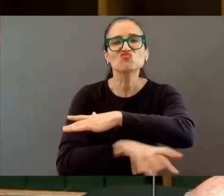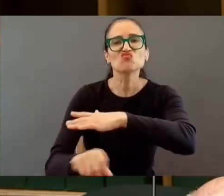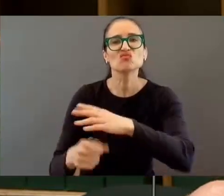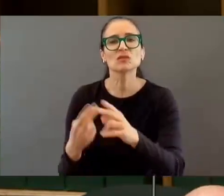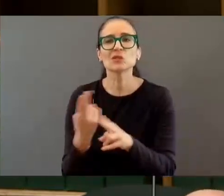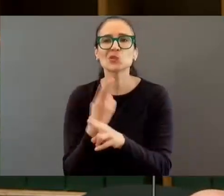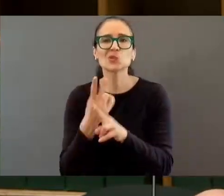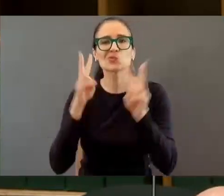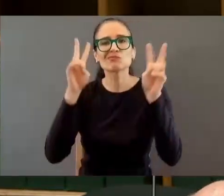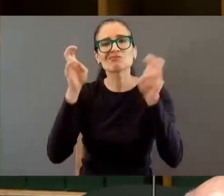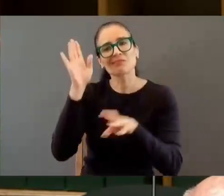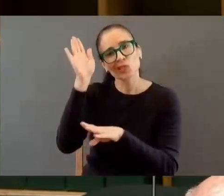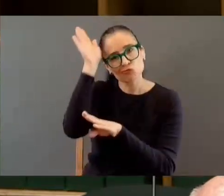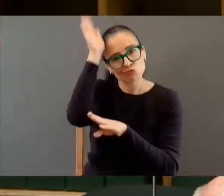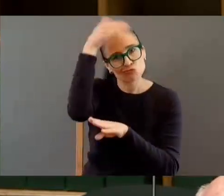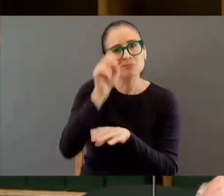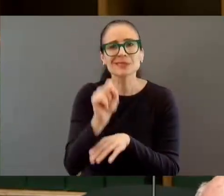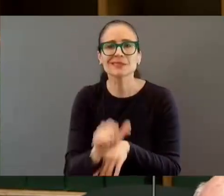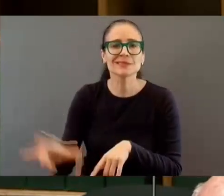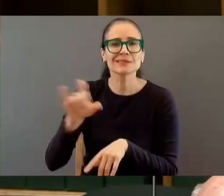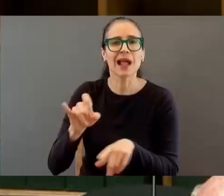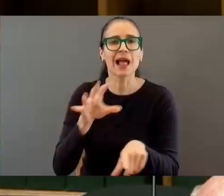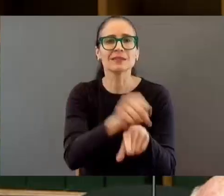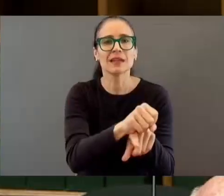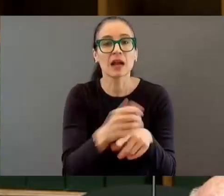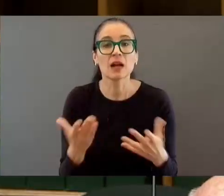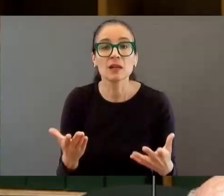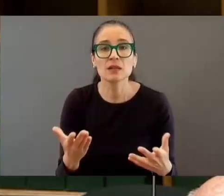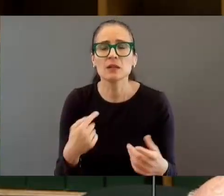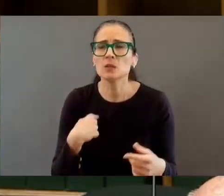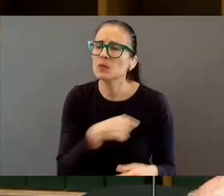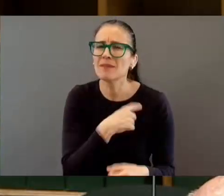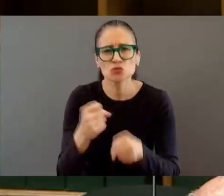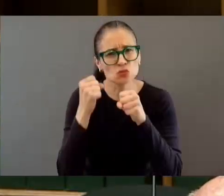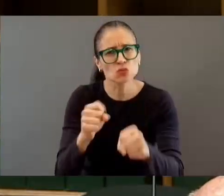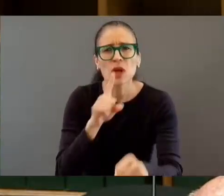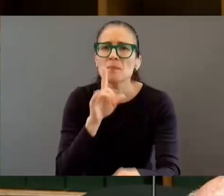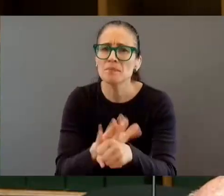commitment to our democracy here, and we continue to do the work to make sure that we